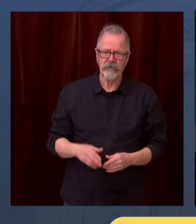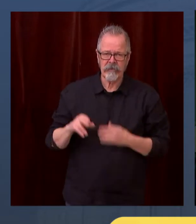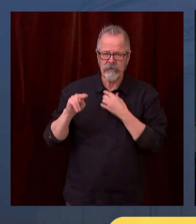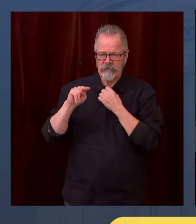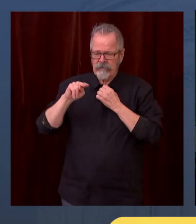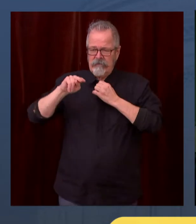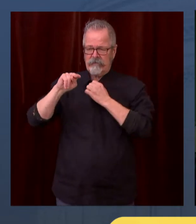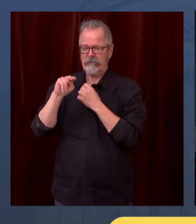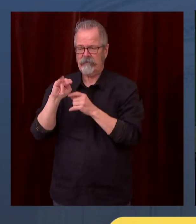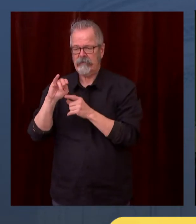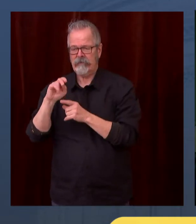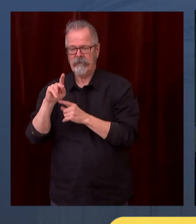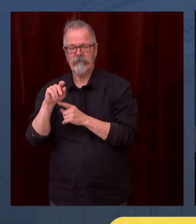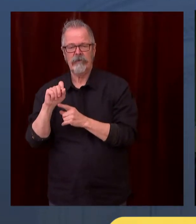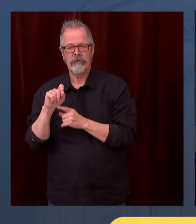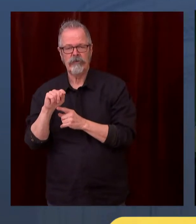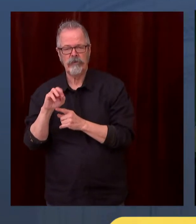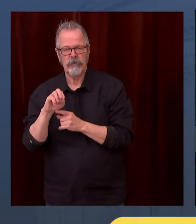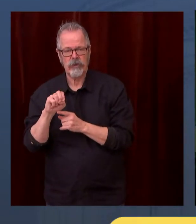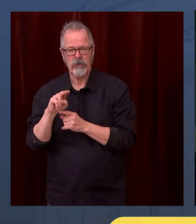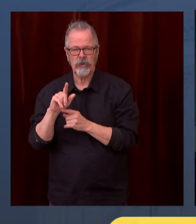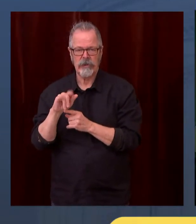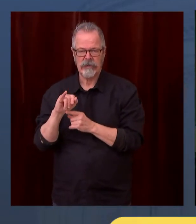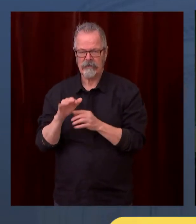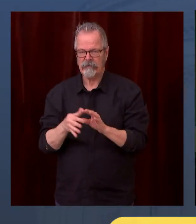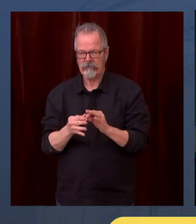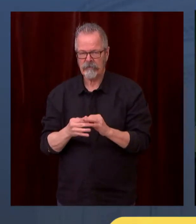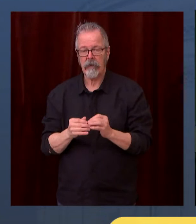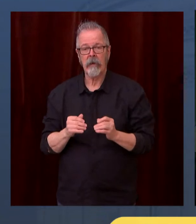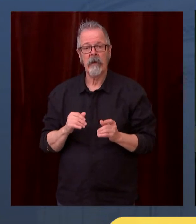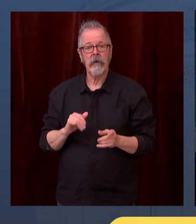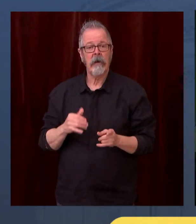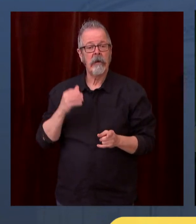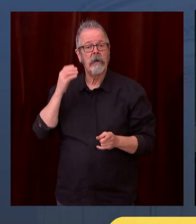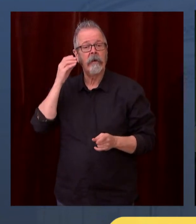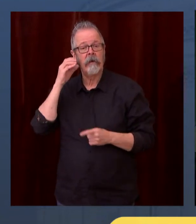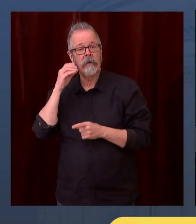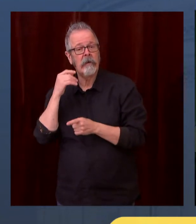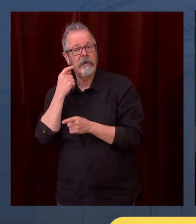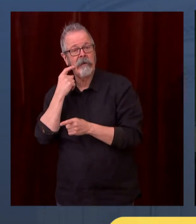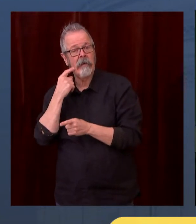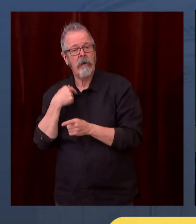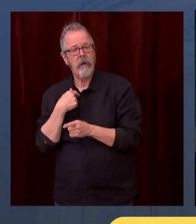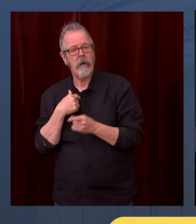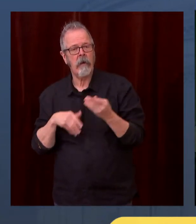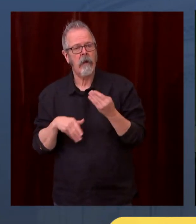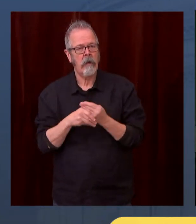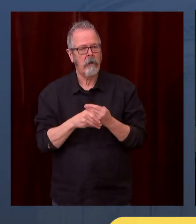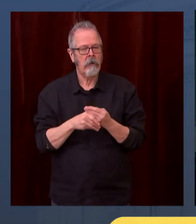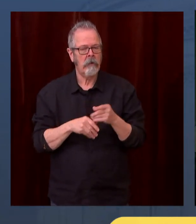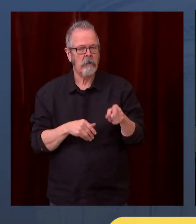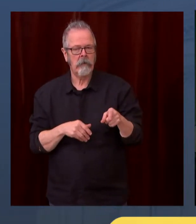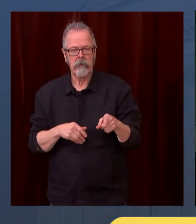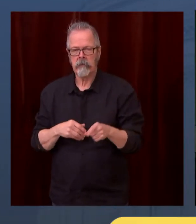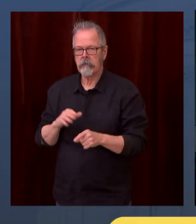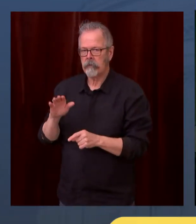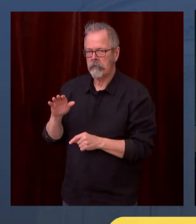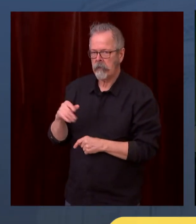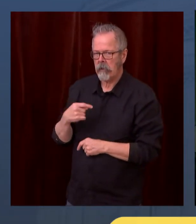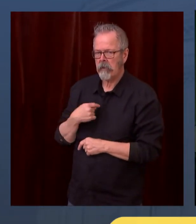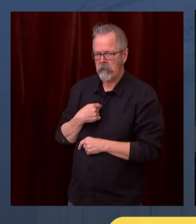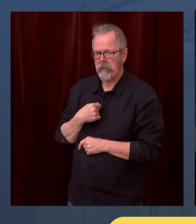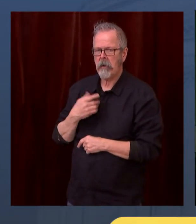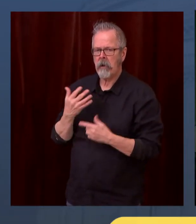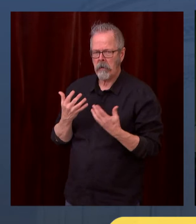add in, because the question was invoking the public health colleagues. I do want to